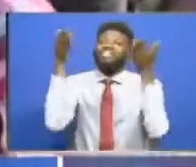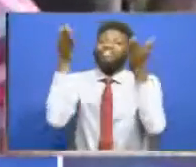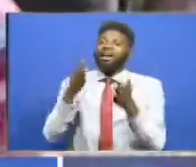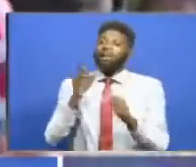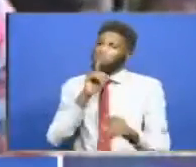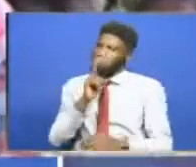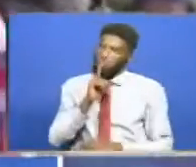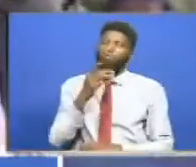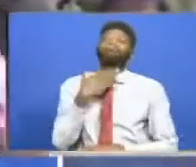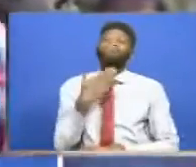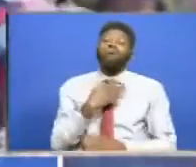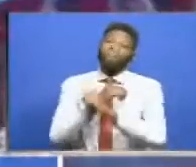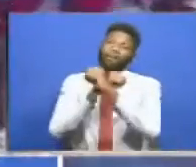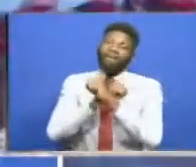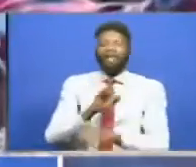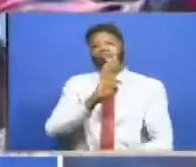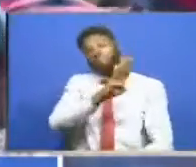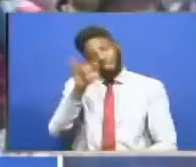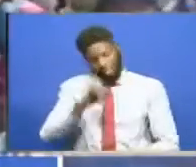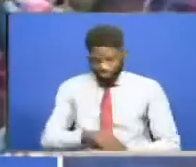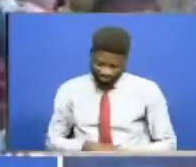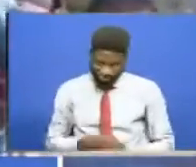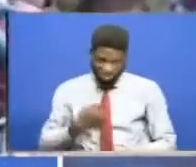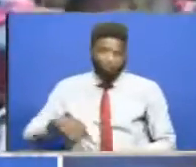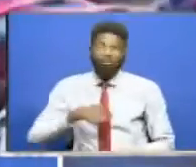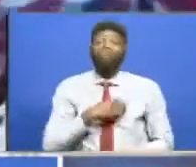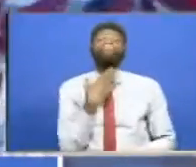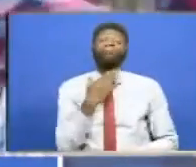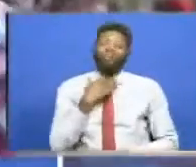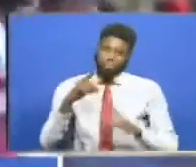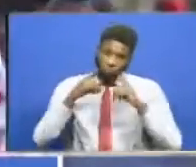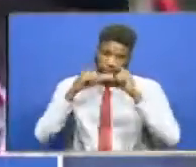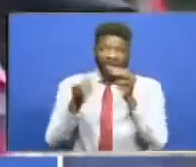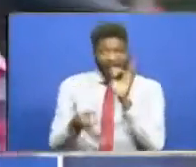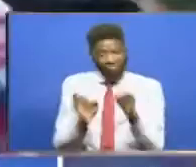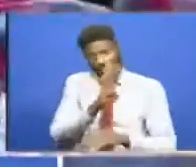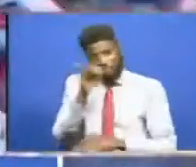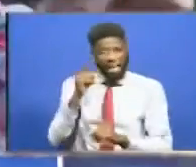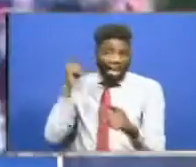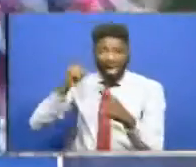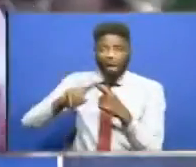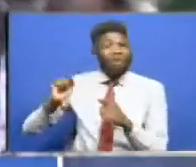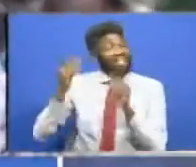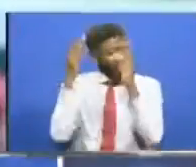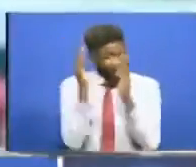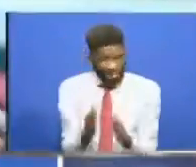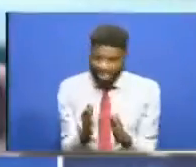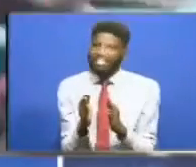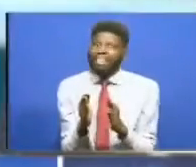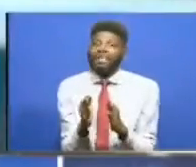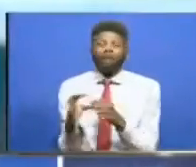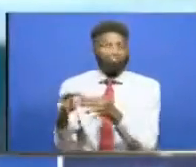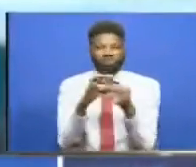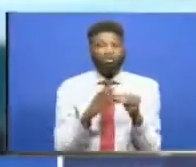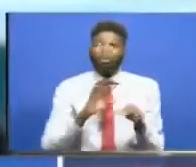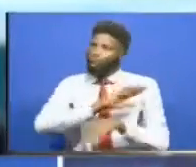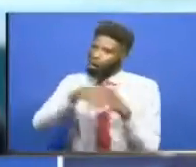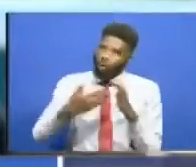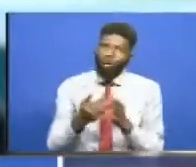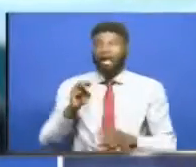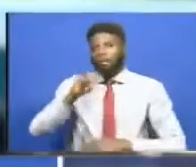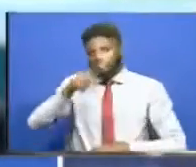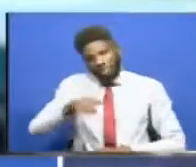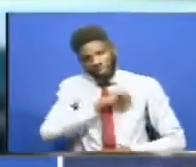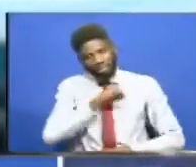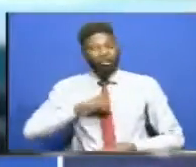BBI. Tunataka kuwaambia kama BBI ni ya kusikanisha wa Kenya, wajube wote waitwe. Wamama wa soko wako